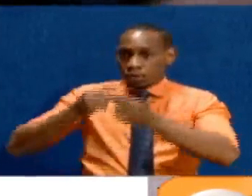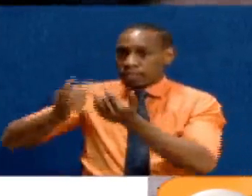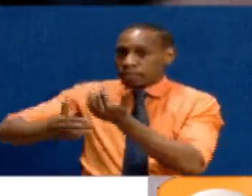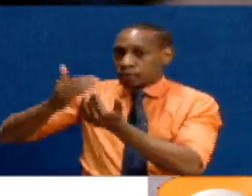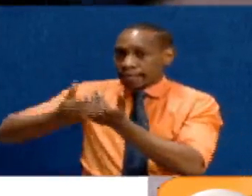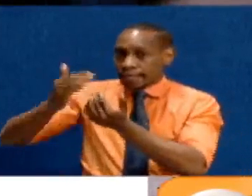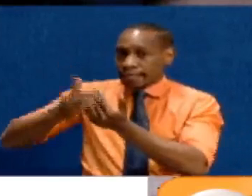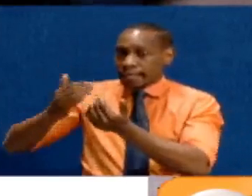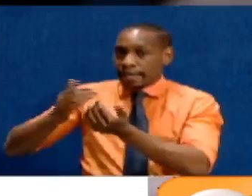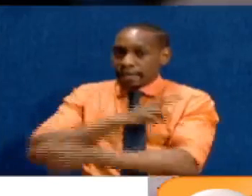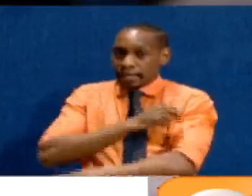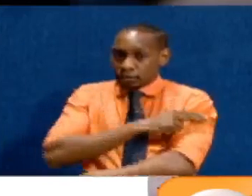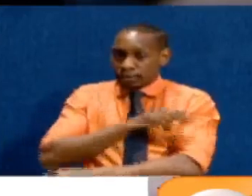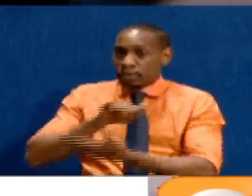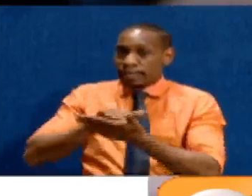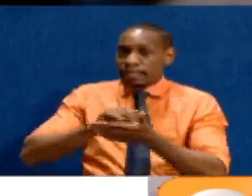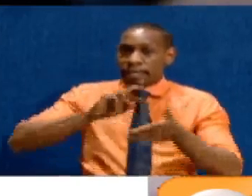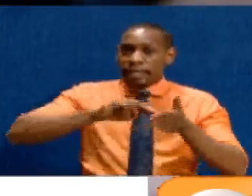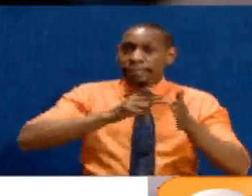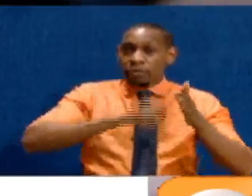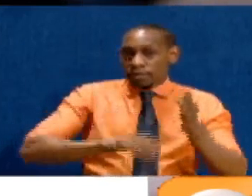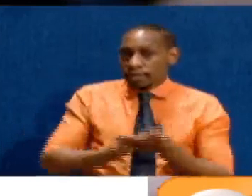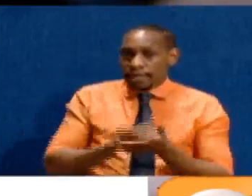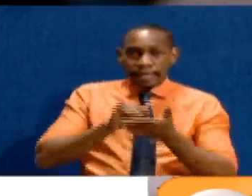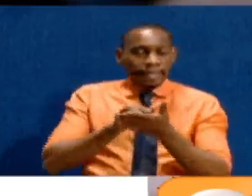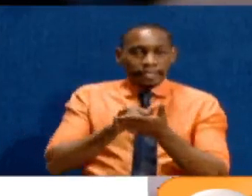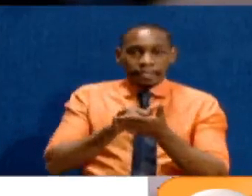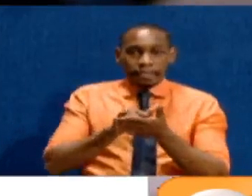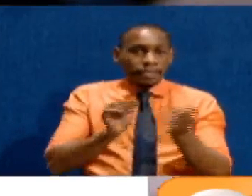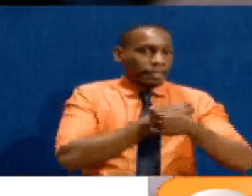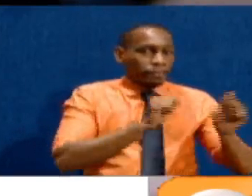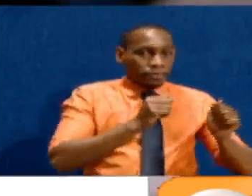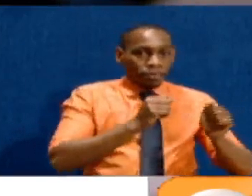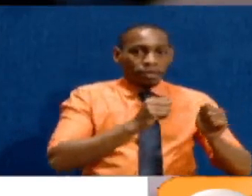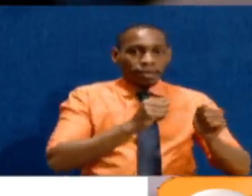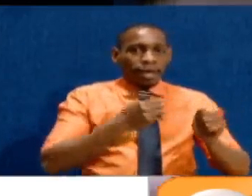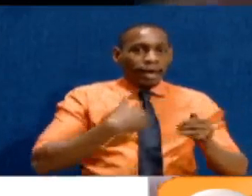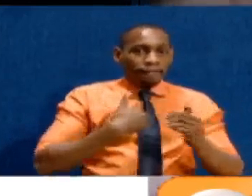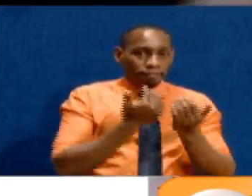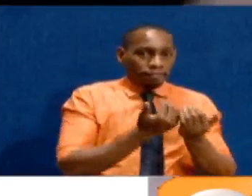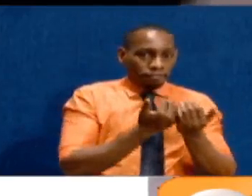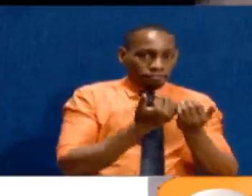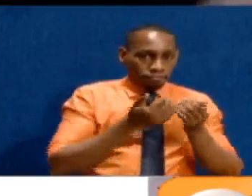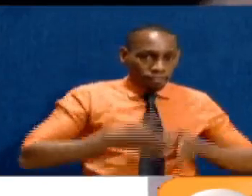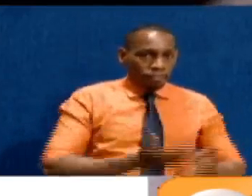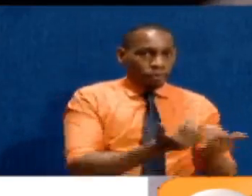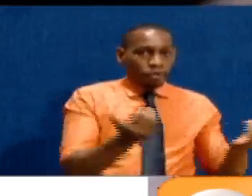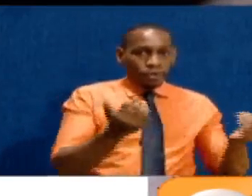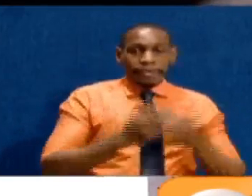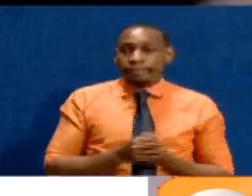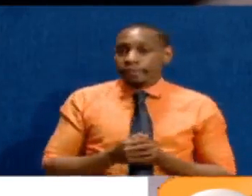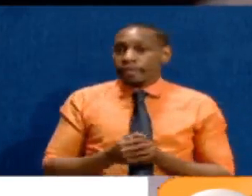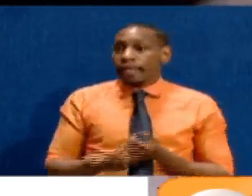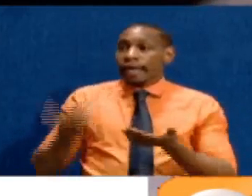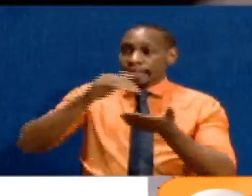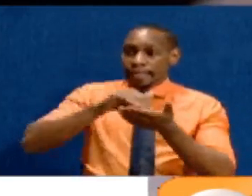treatment, that meant that I wouldn't be able to get children. So again,